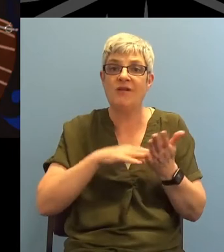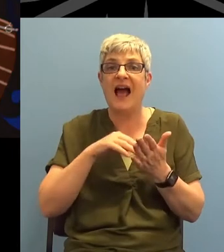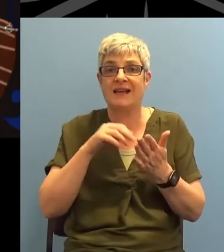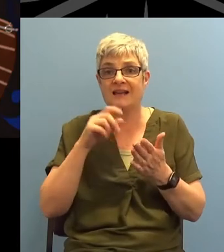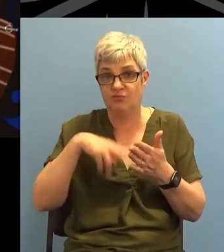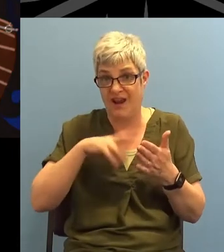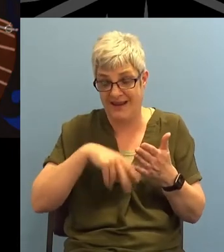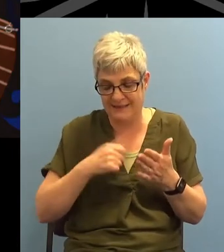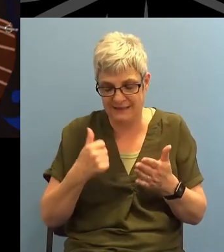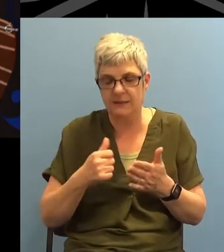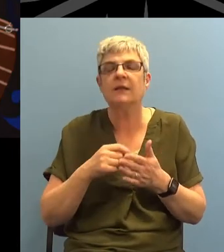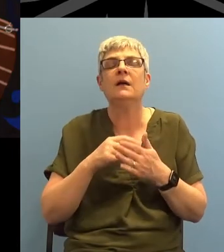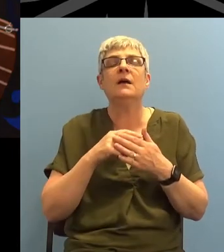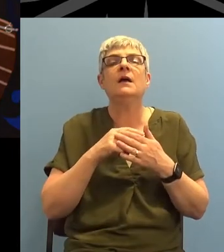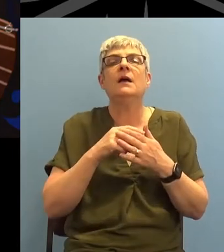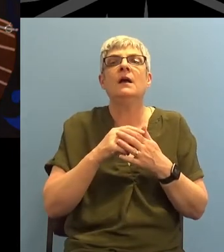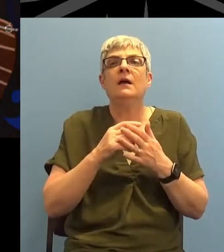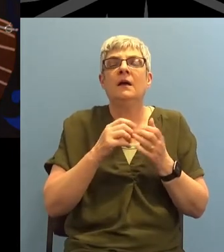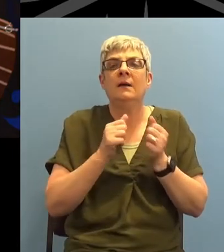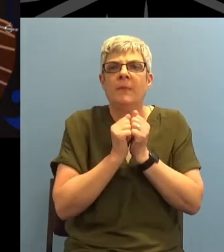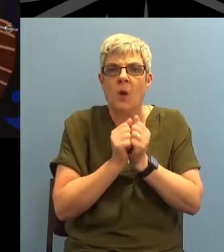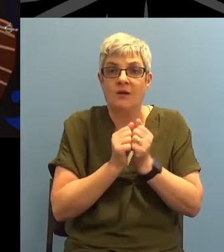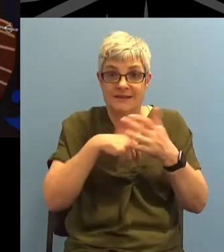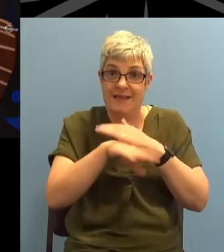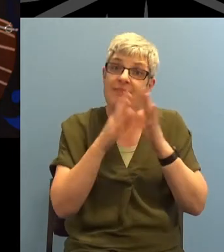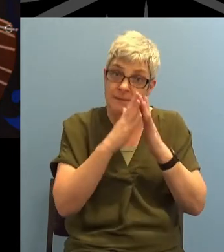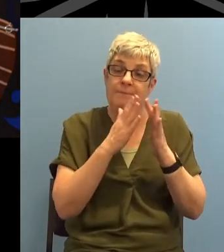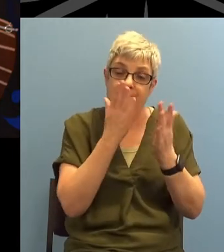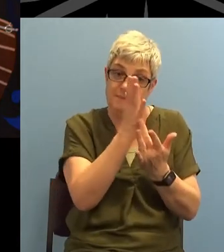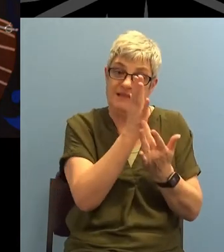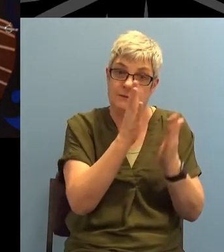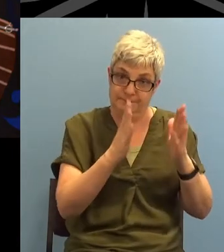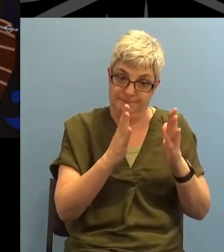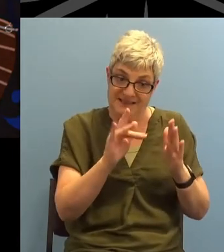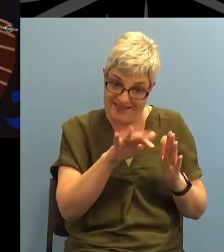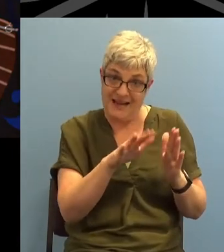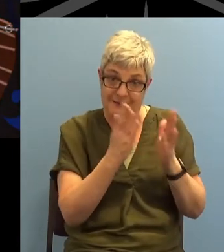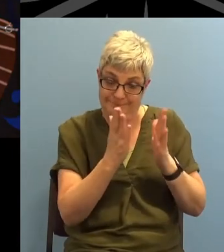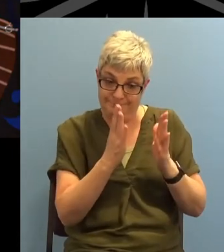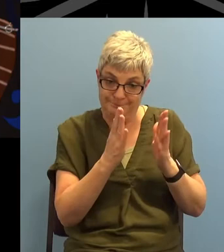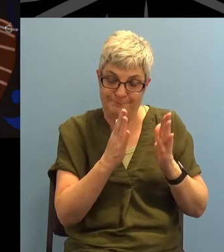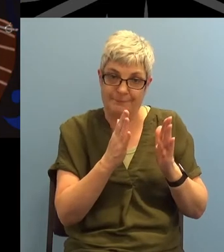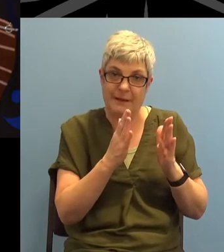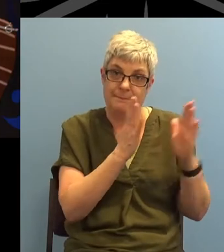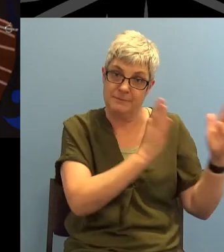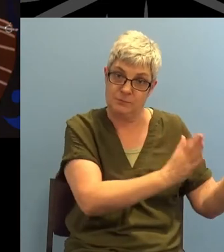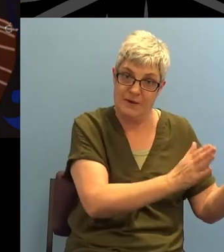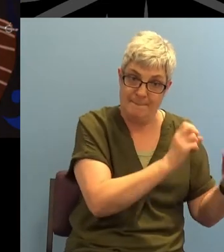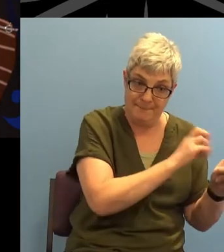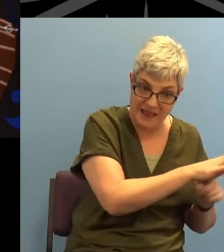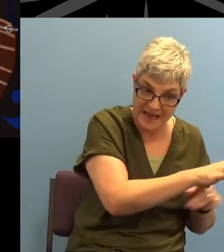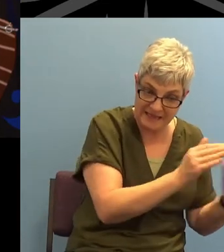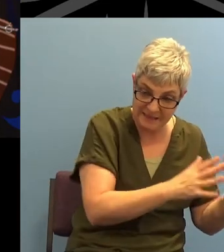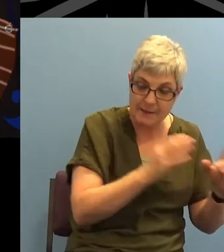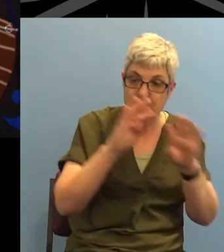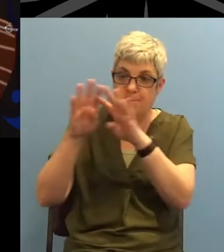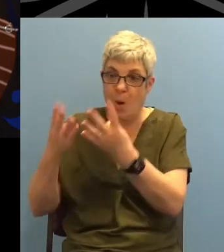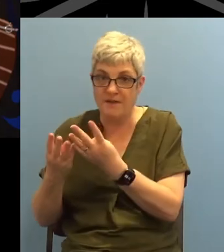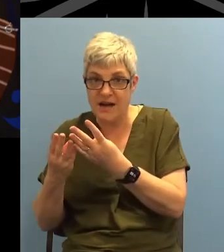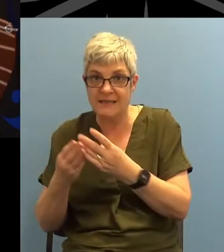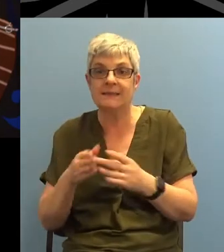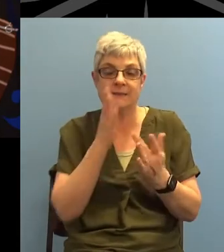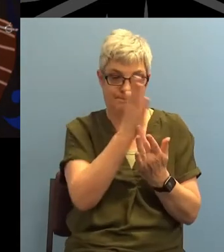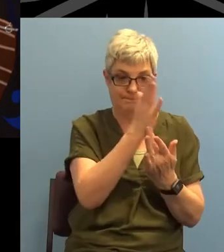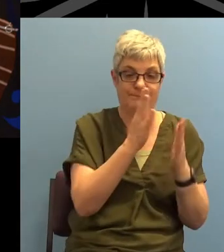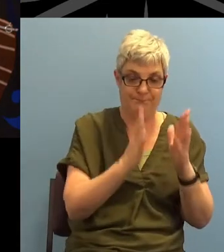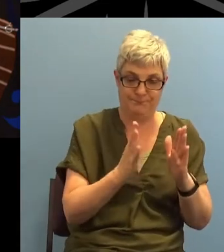us, belongs in these middle chapters. Between the plagues and the pomegranates,